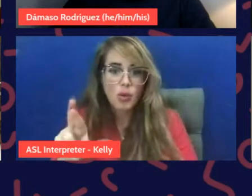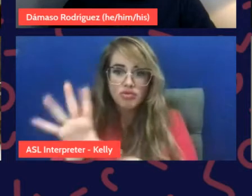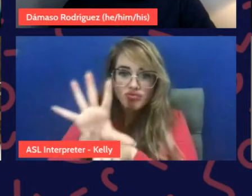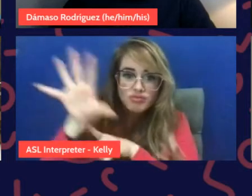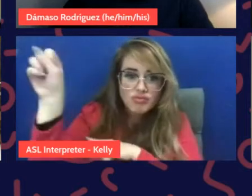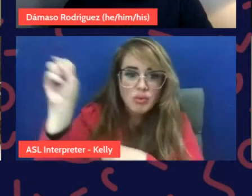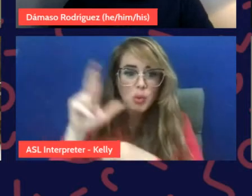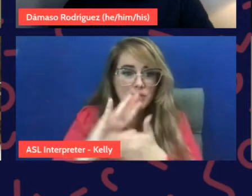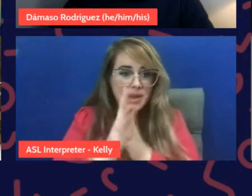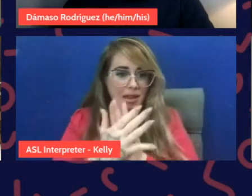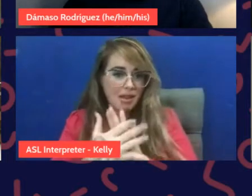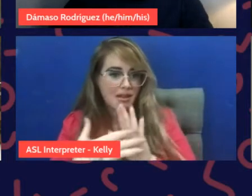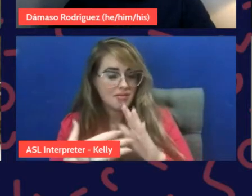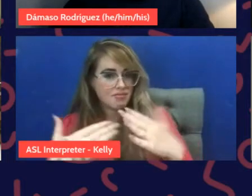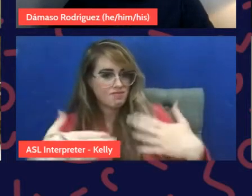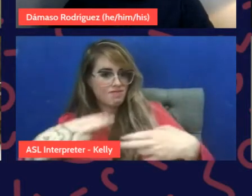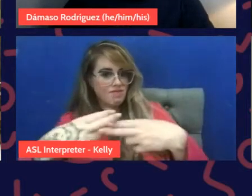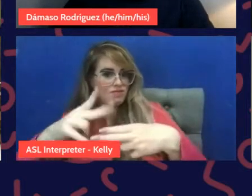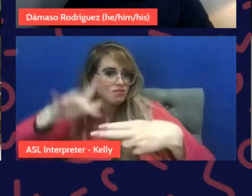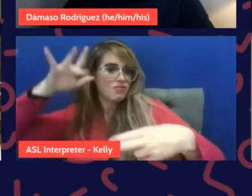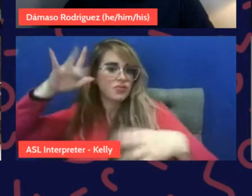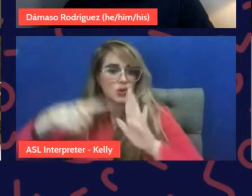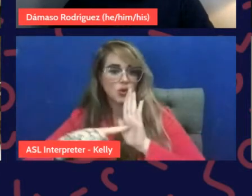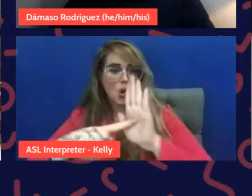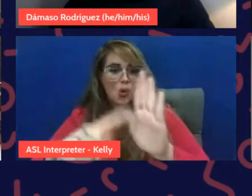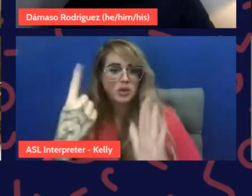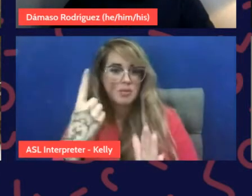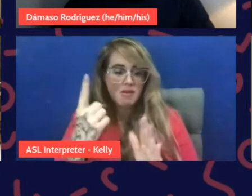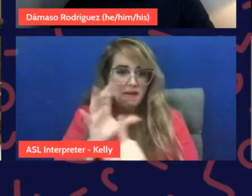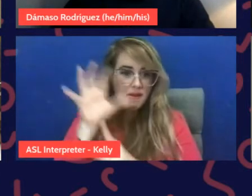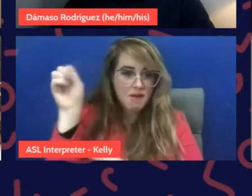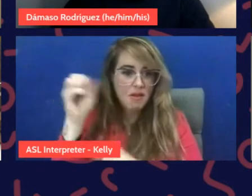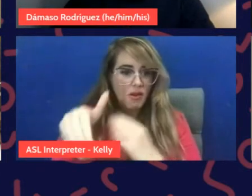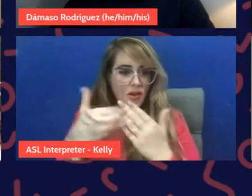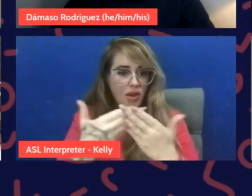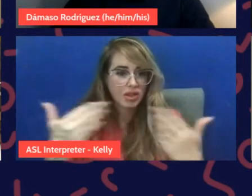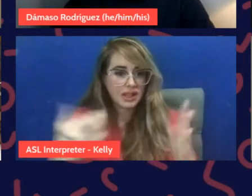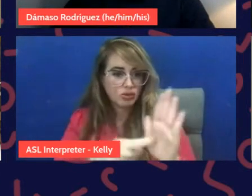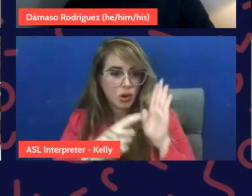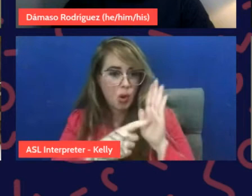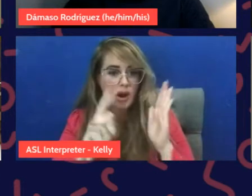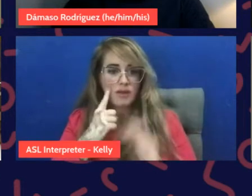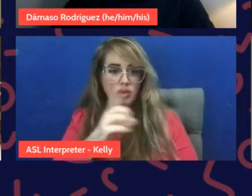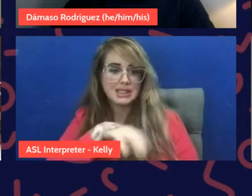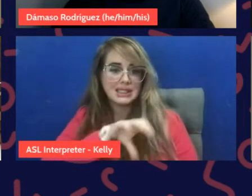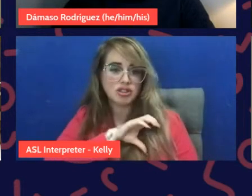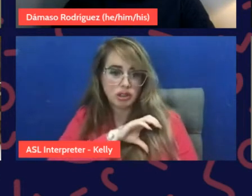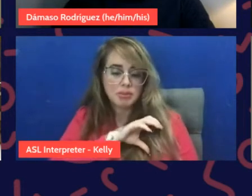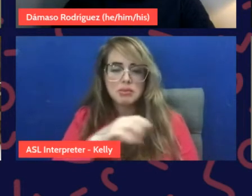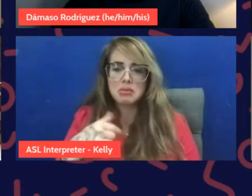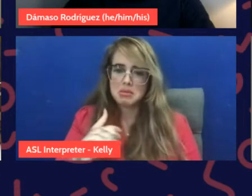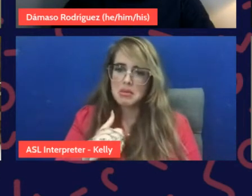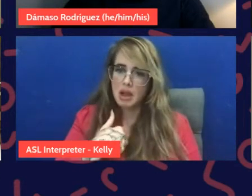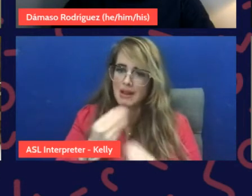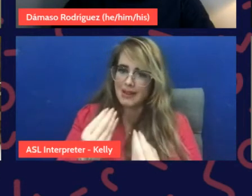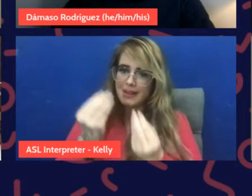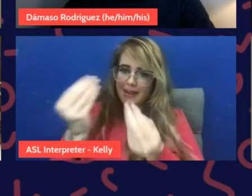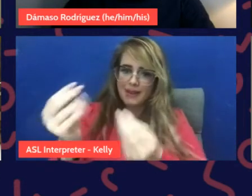or became exemplary or exceptional, right? All of the things required to gain citizenship, I gave the US the